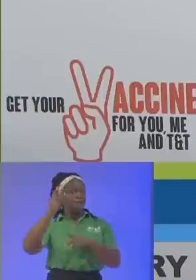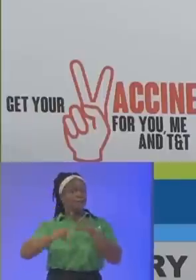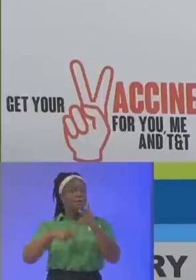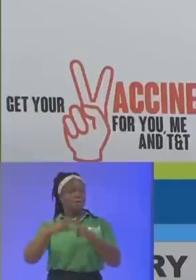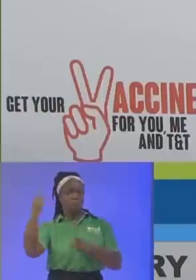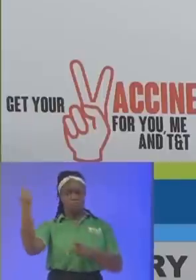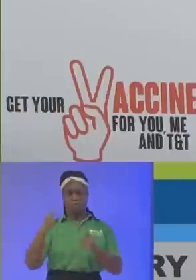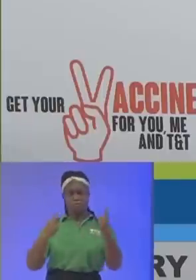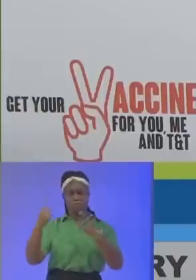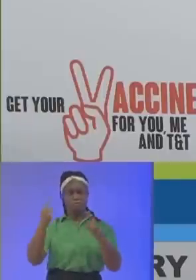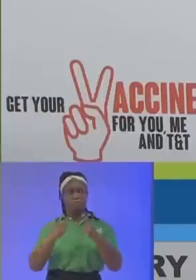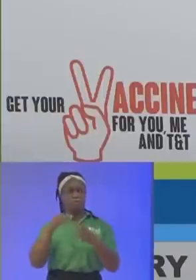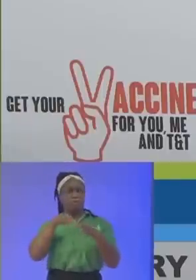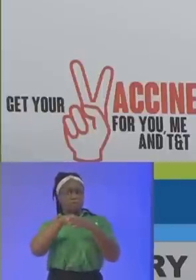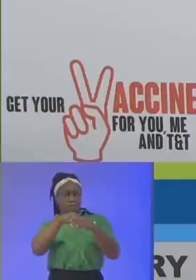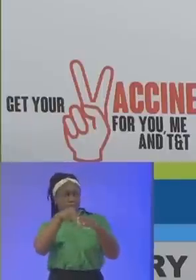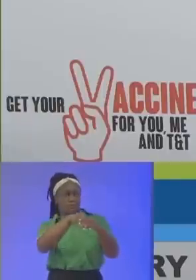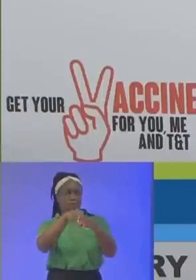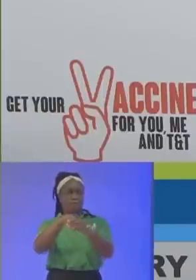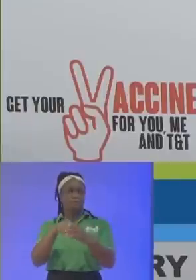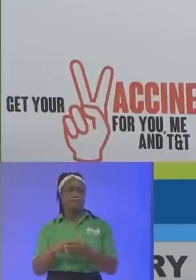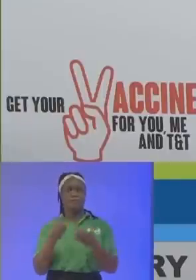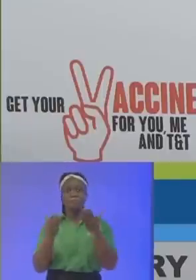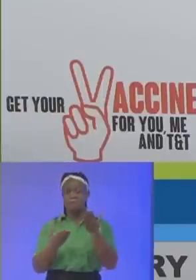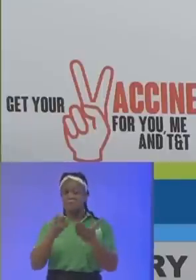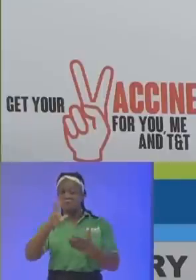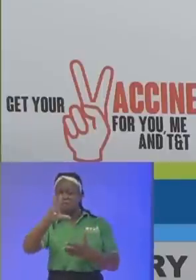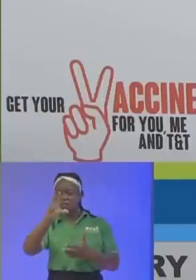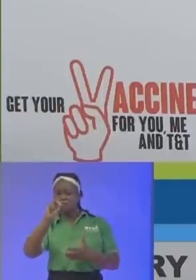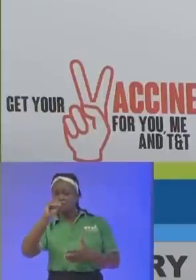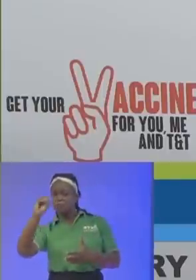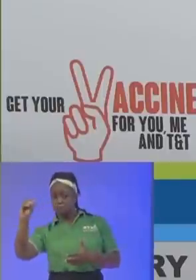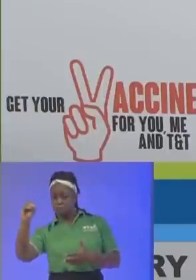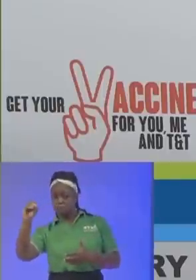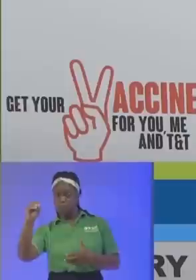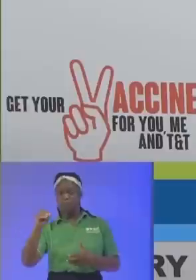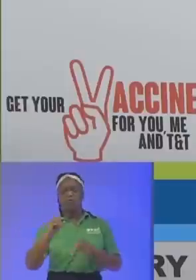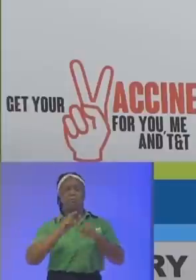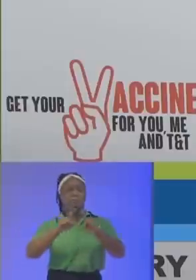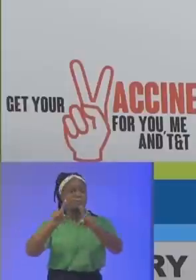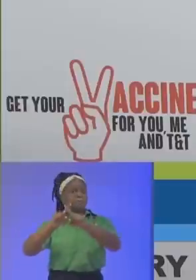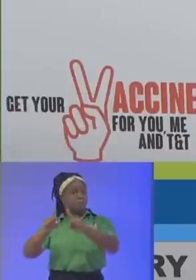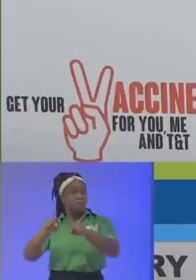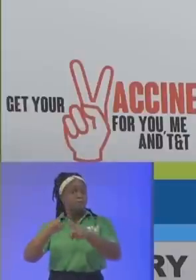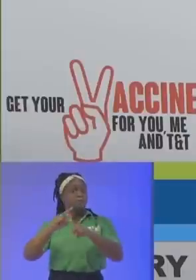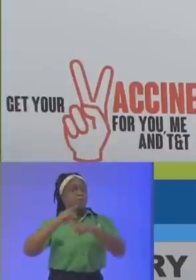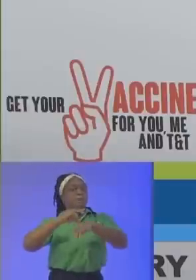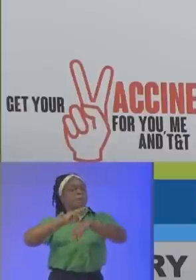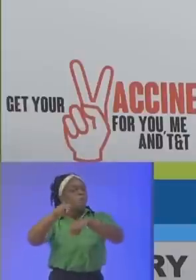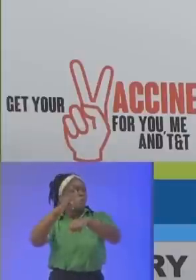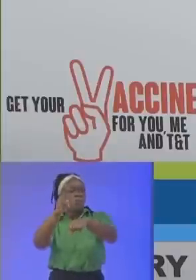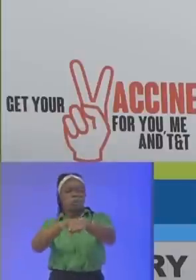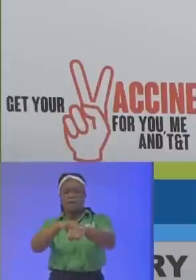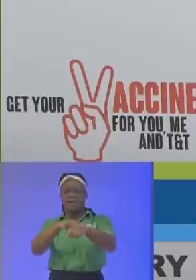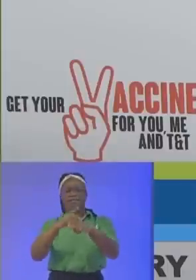have seen a couple into the 300s. But overall, we cannot become prematurely comforted